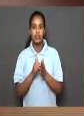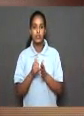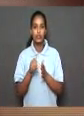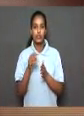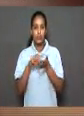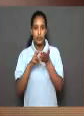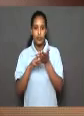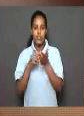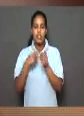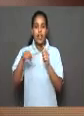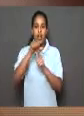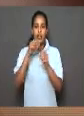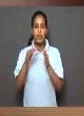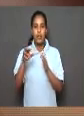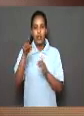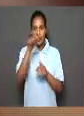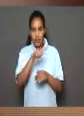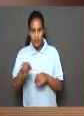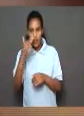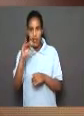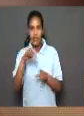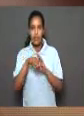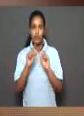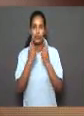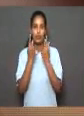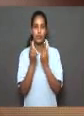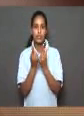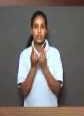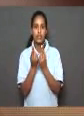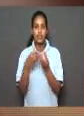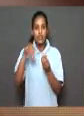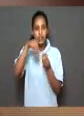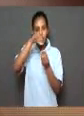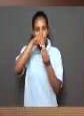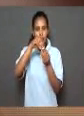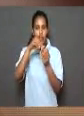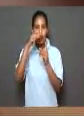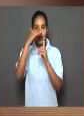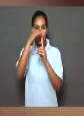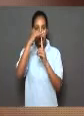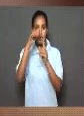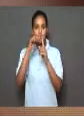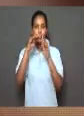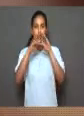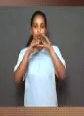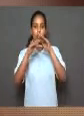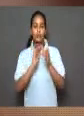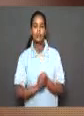should read, the atomic radii in groups increase from top to bottom.